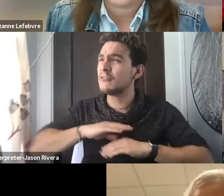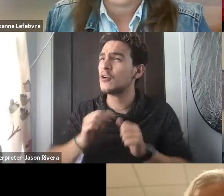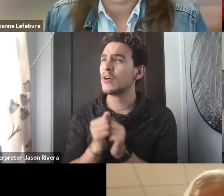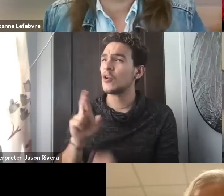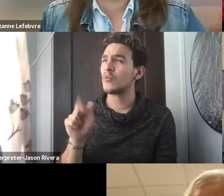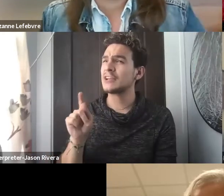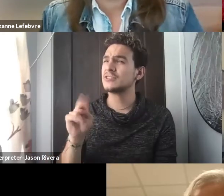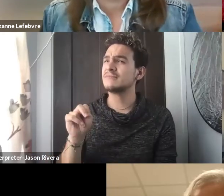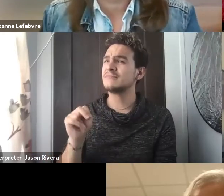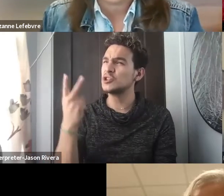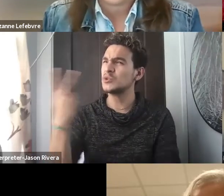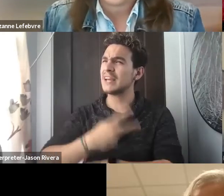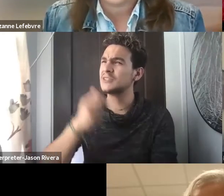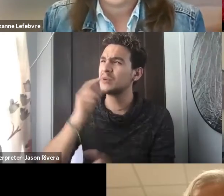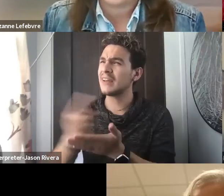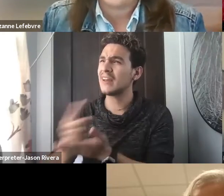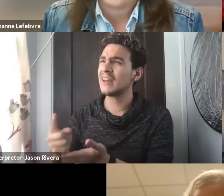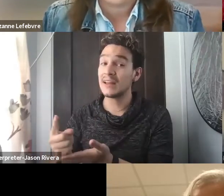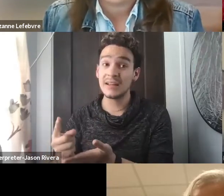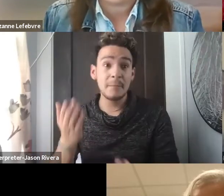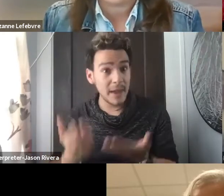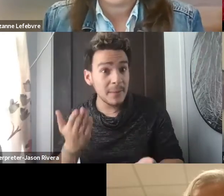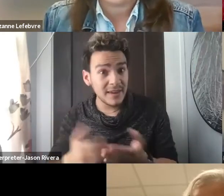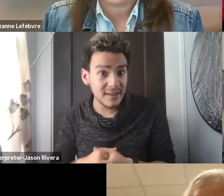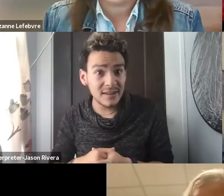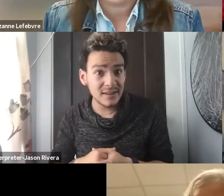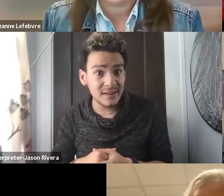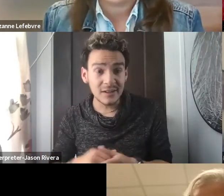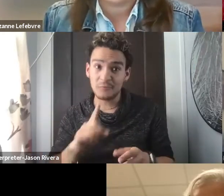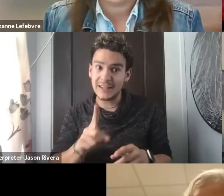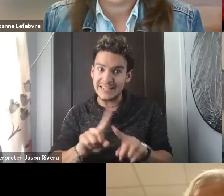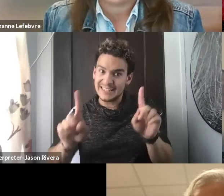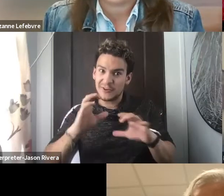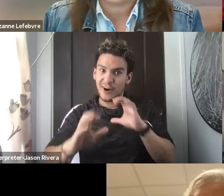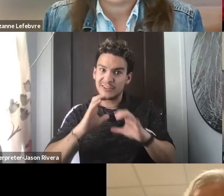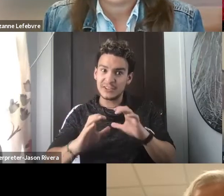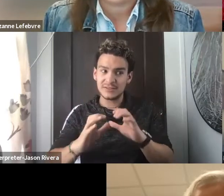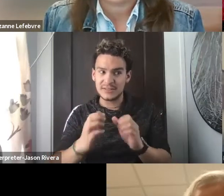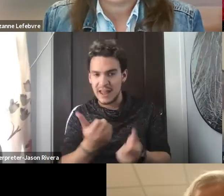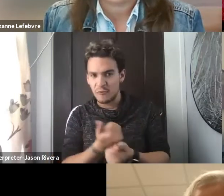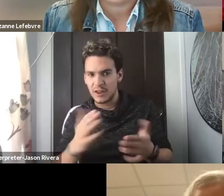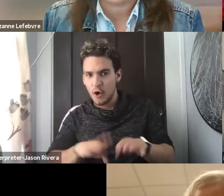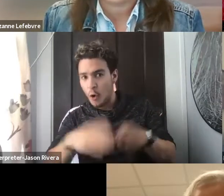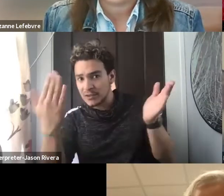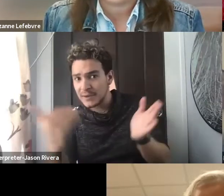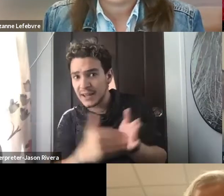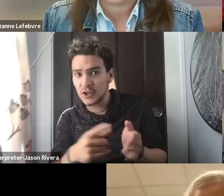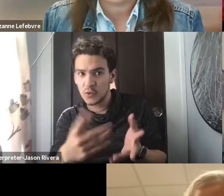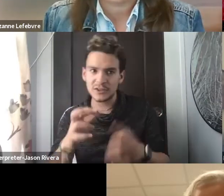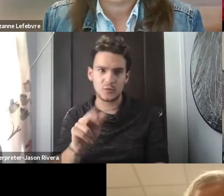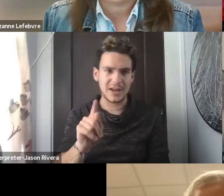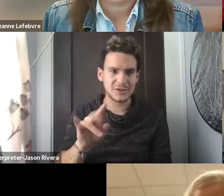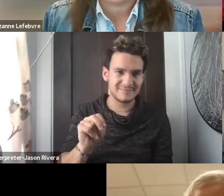week? Well, sure, they probably are. That's, you know, a very different conversation if everything opens back up and all of a sudden you want to ration.